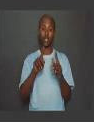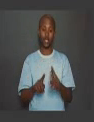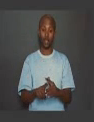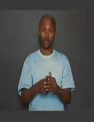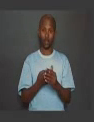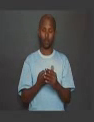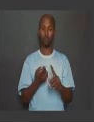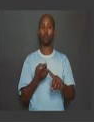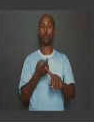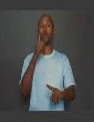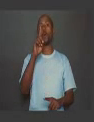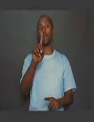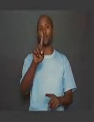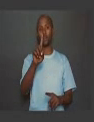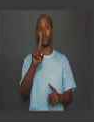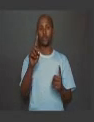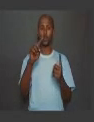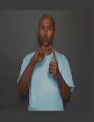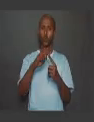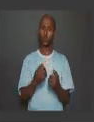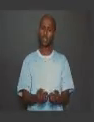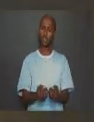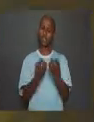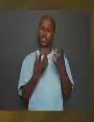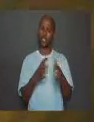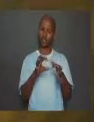starting from 1 to infinity.